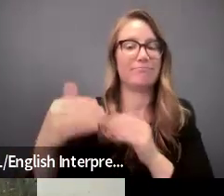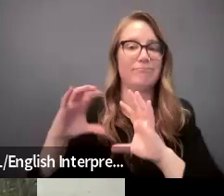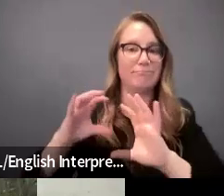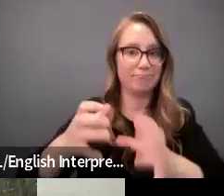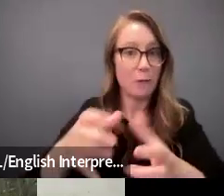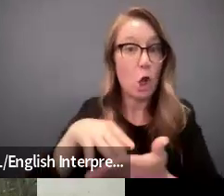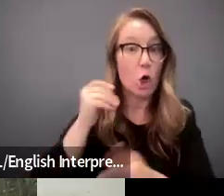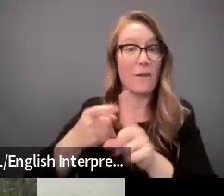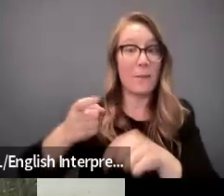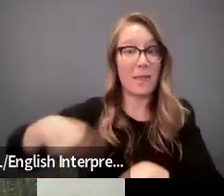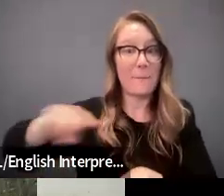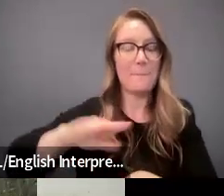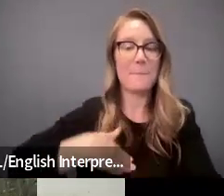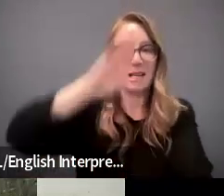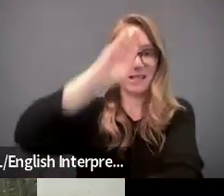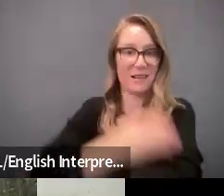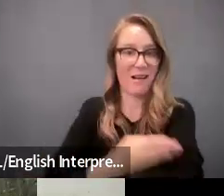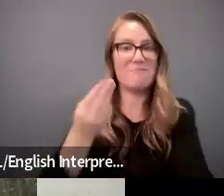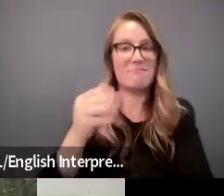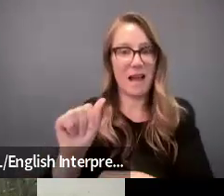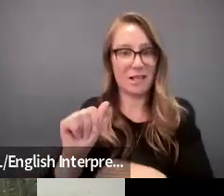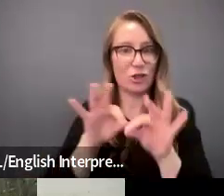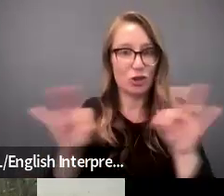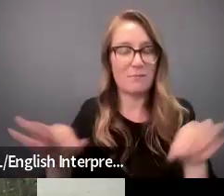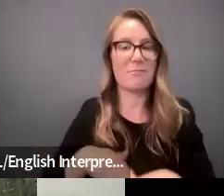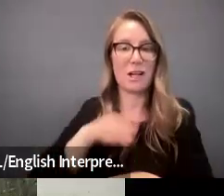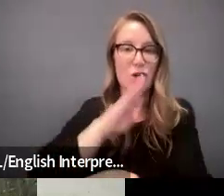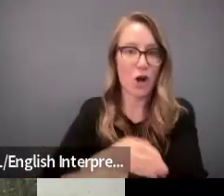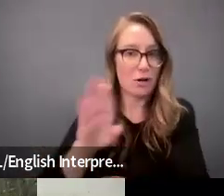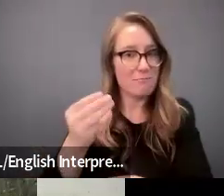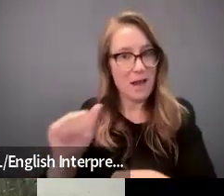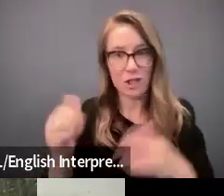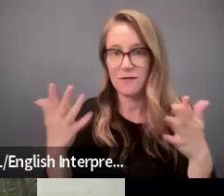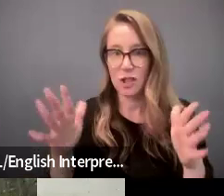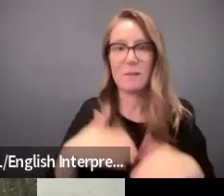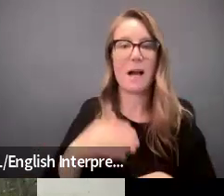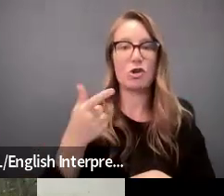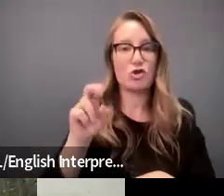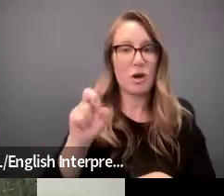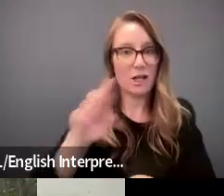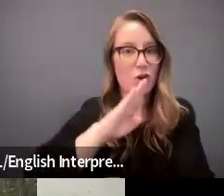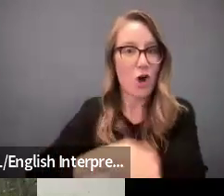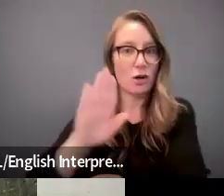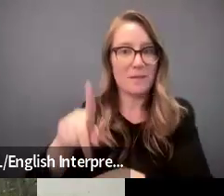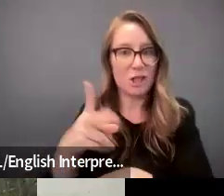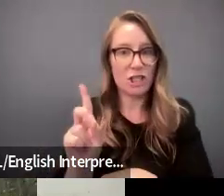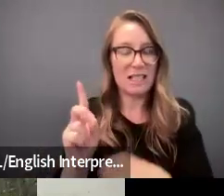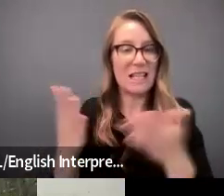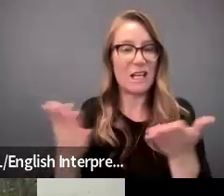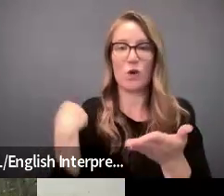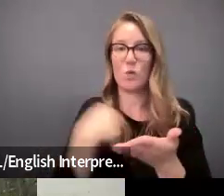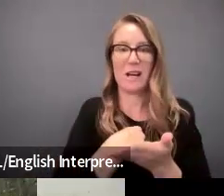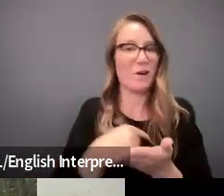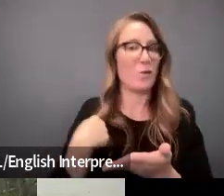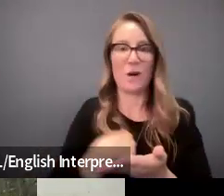next generation. My son got his master's, my daughter got her master's, and then my granddaughter got her doctorate. Aquí estamos y